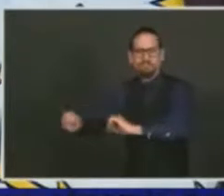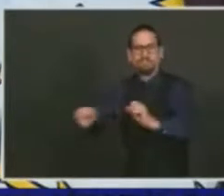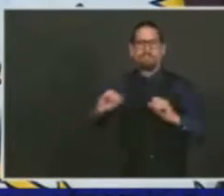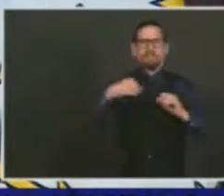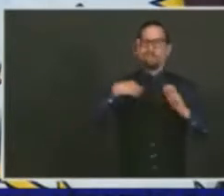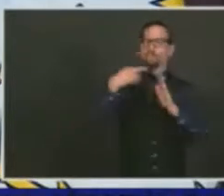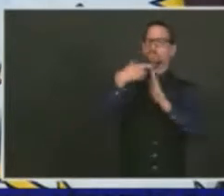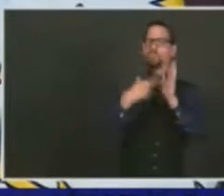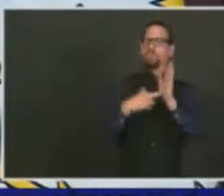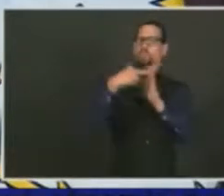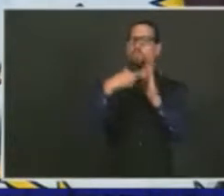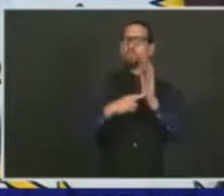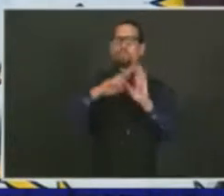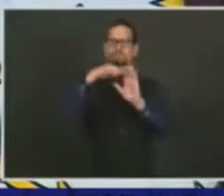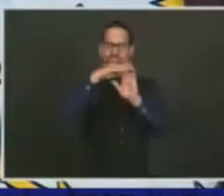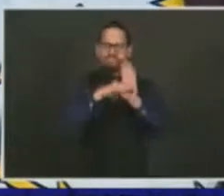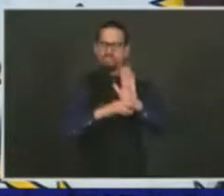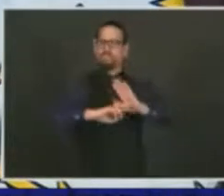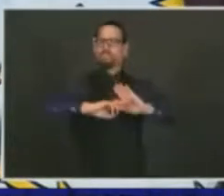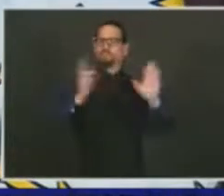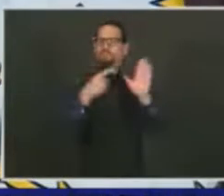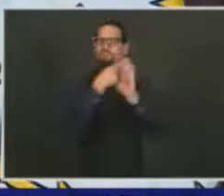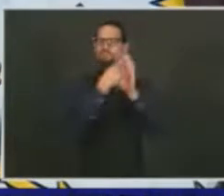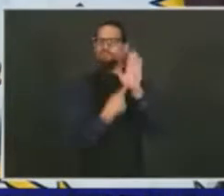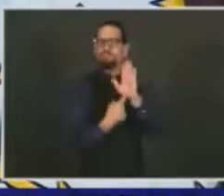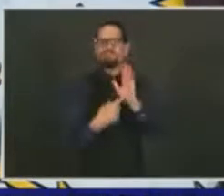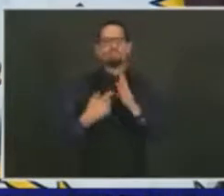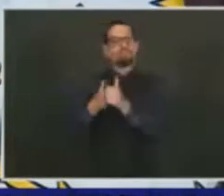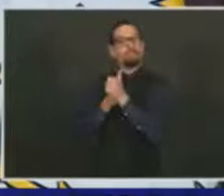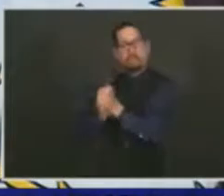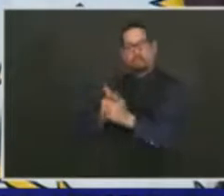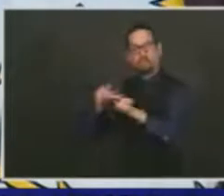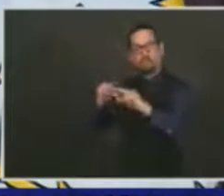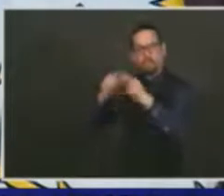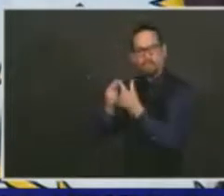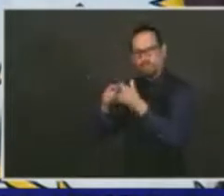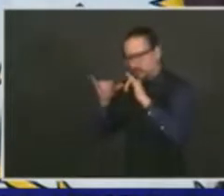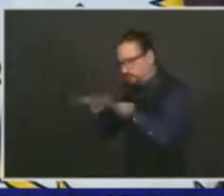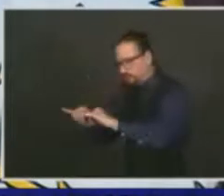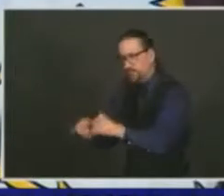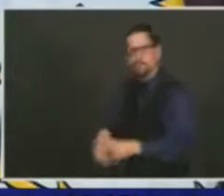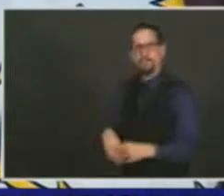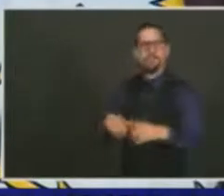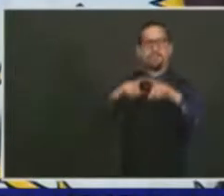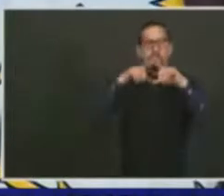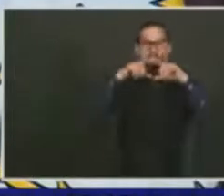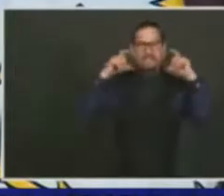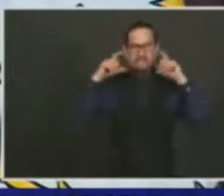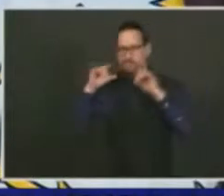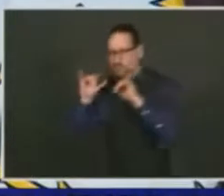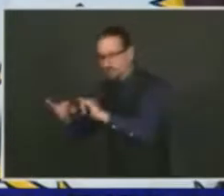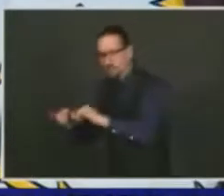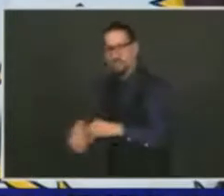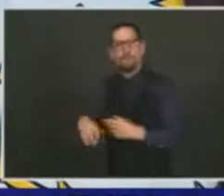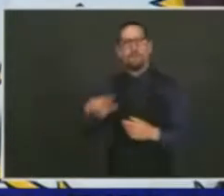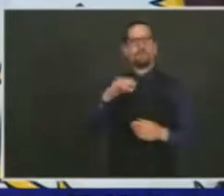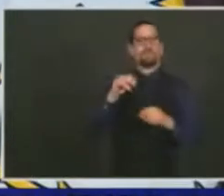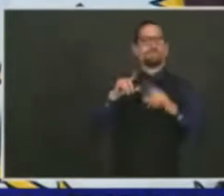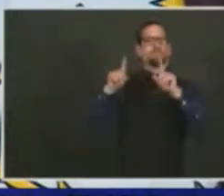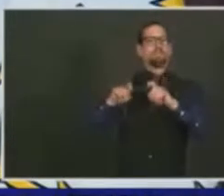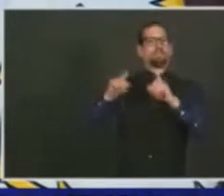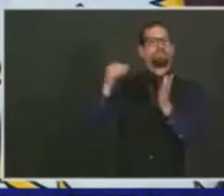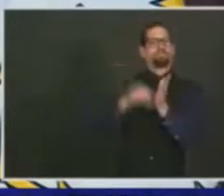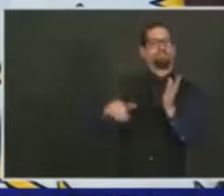tracing. And the truth of the matter is our contact tracing systems are overwhelmed at the moment and